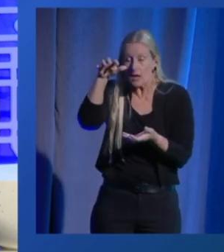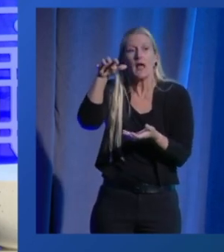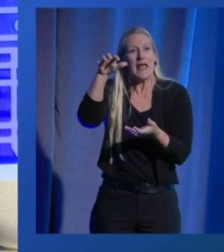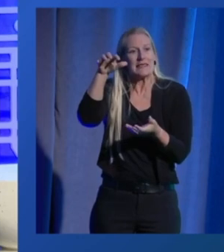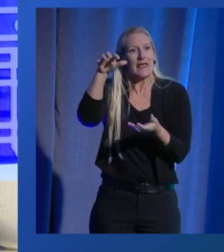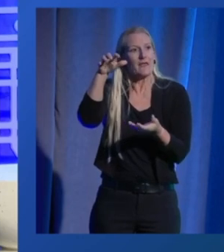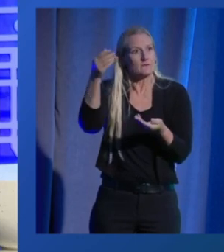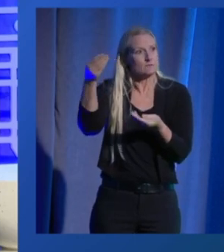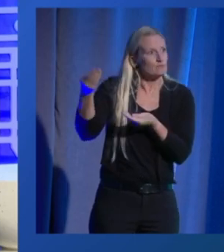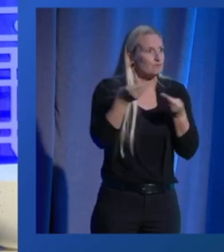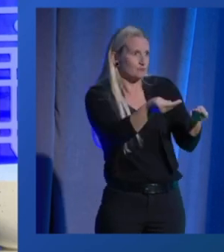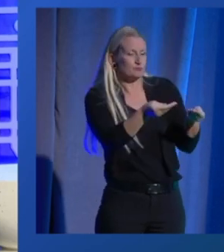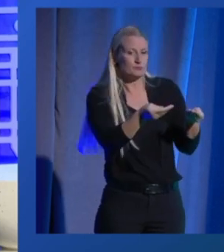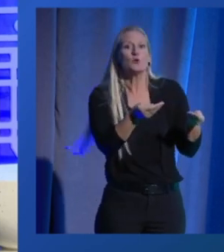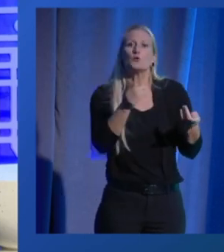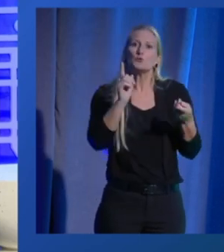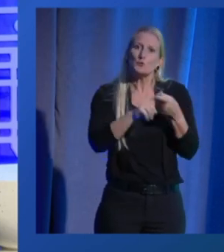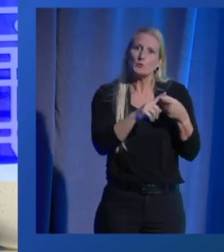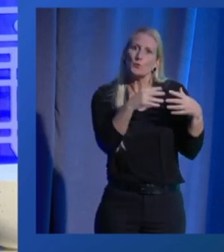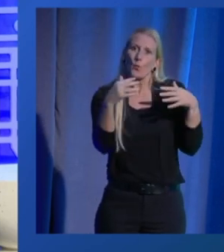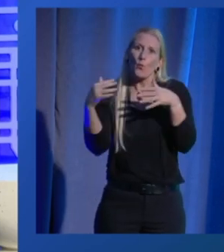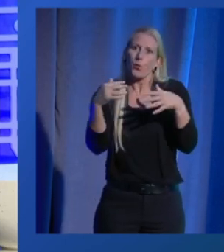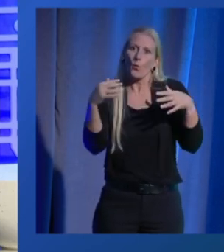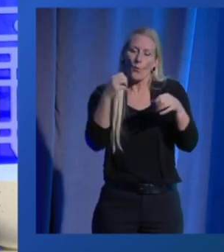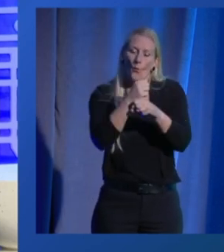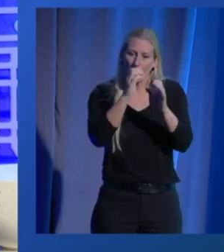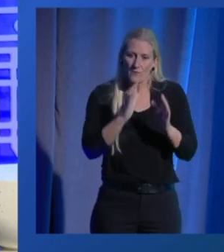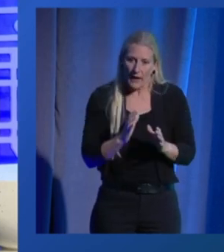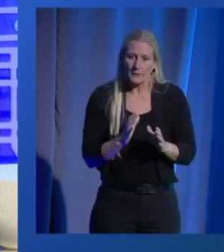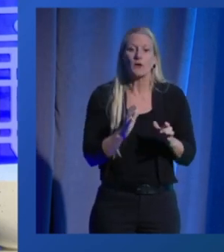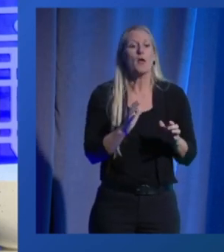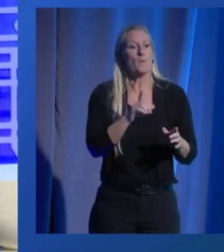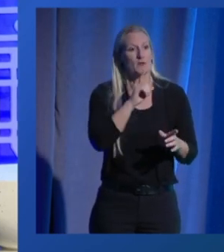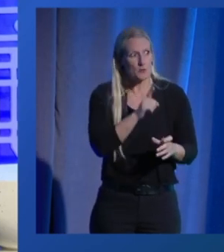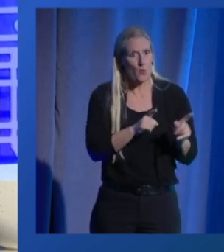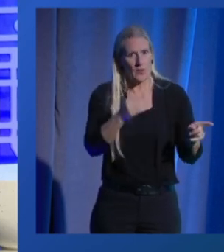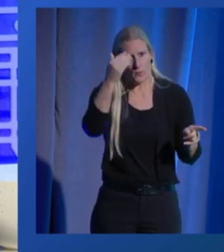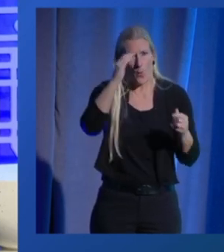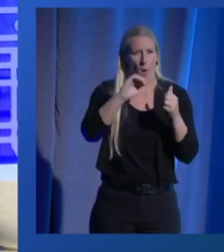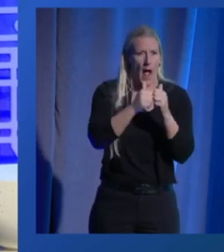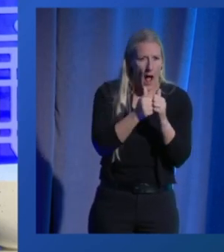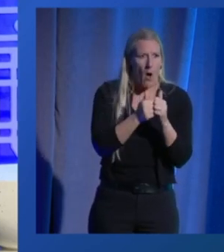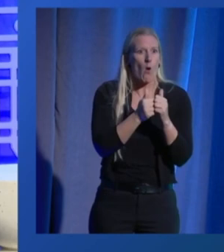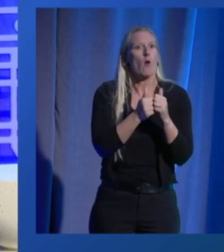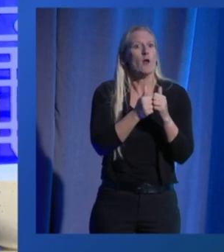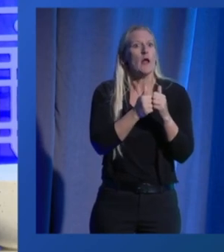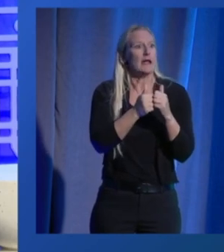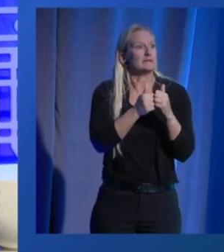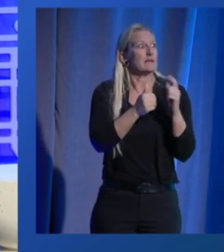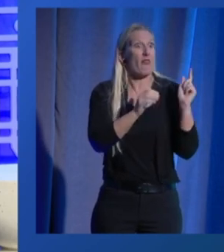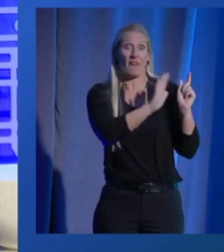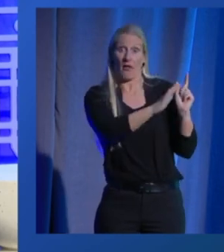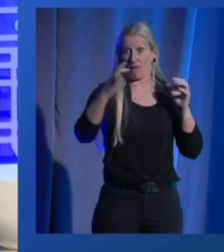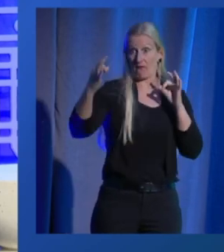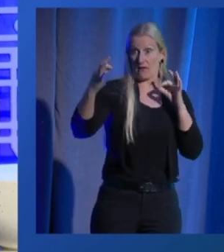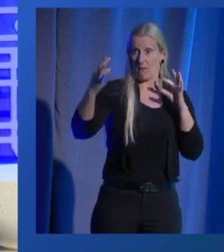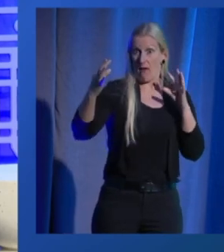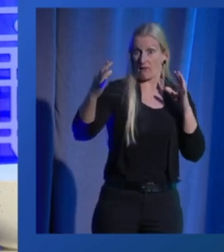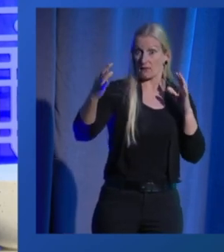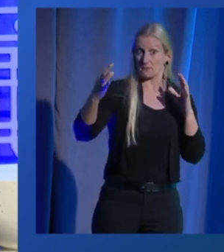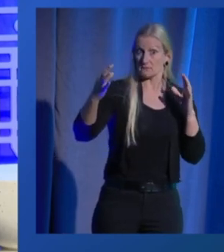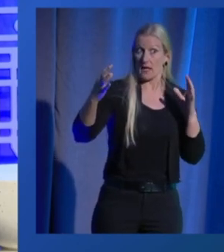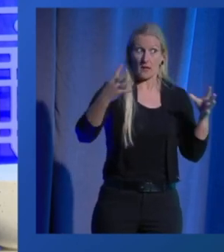them being able to be able to Del sit with them work with them take their feedback uh to be able to deliver the capability is what's going to be critical I